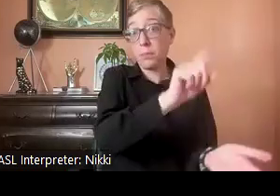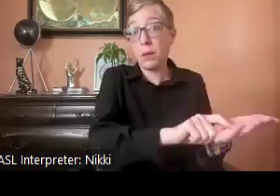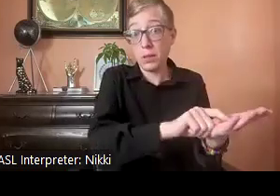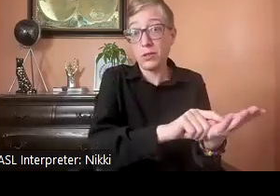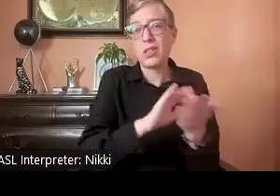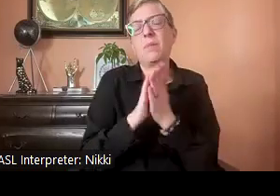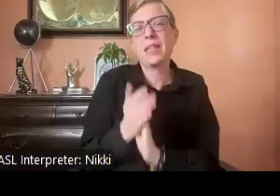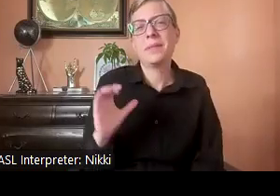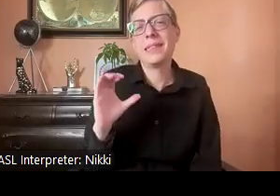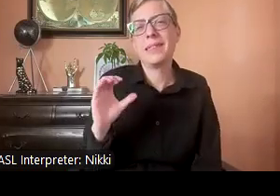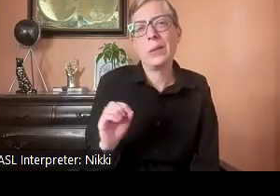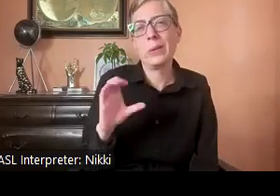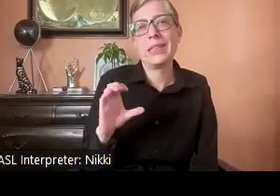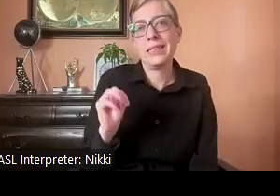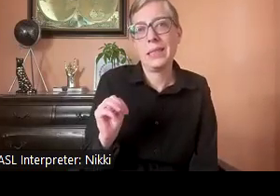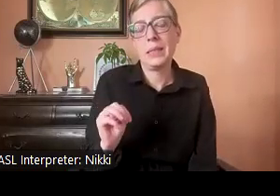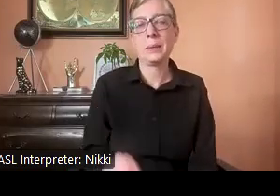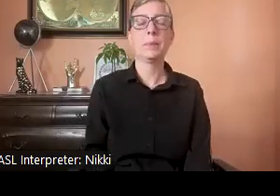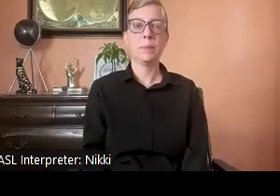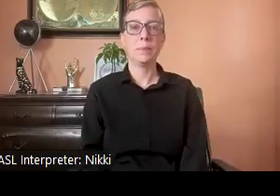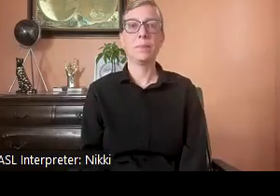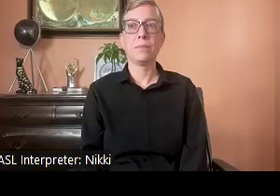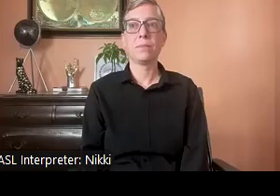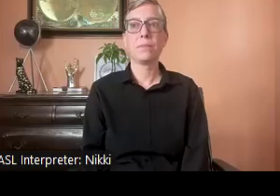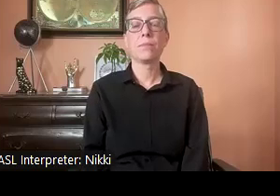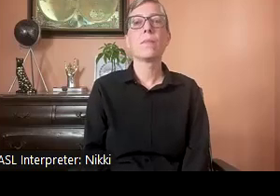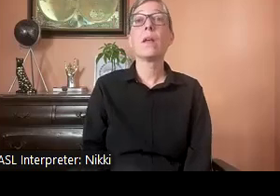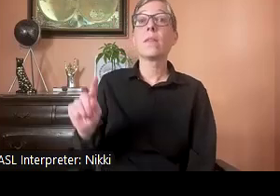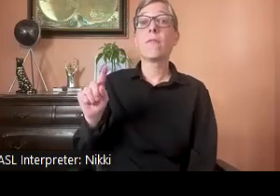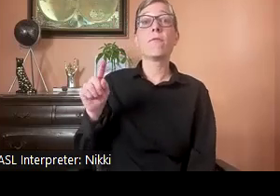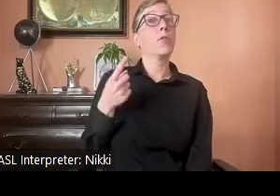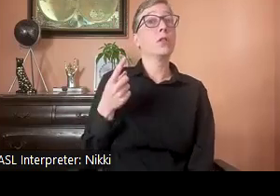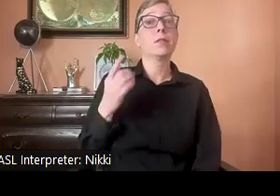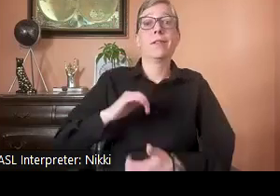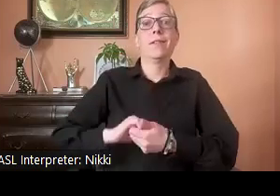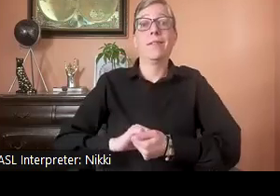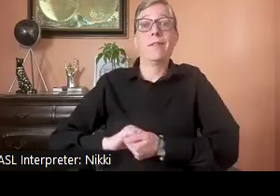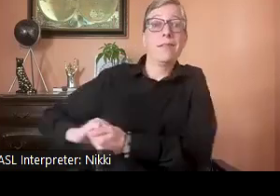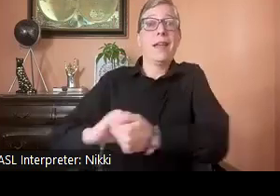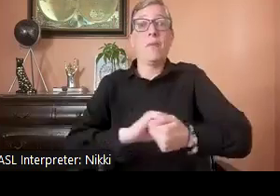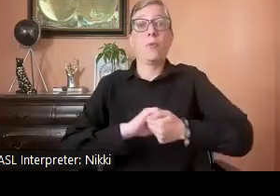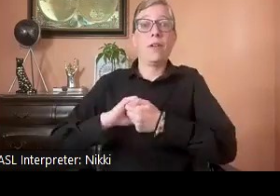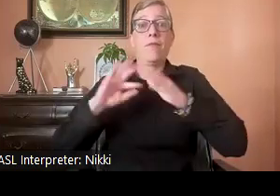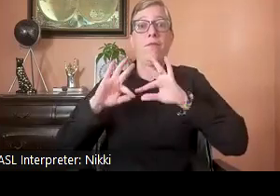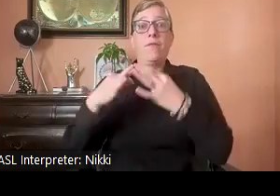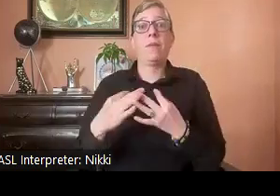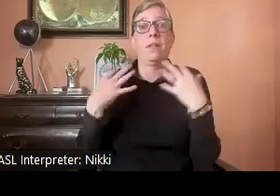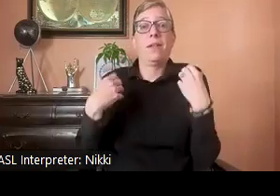COCM. And we have the first ever Collaborative Family Healthcare Association conference that year, right?